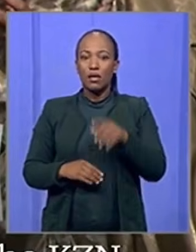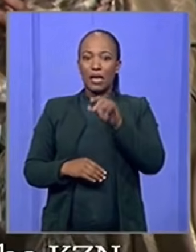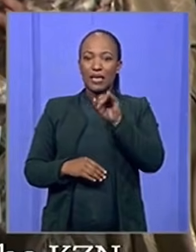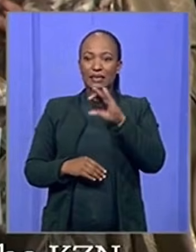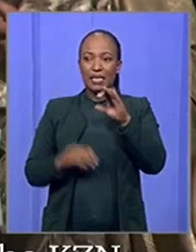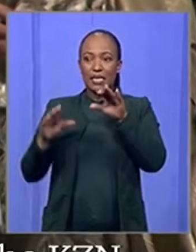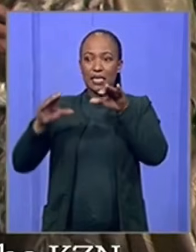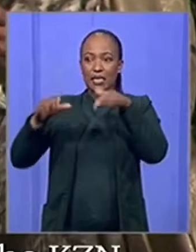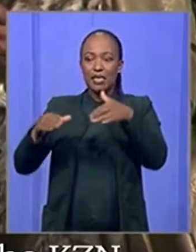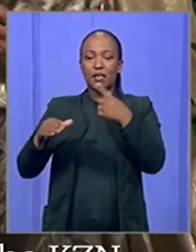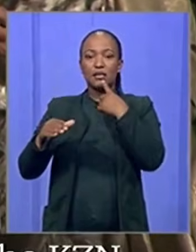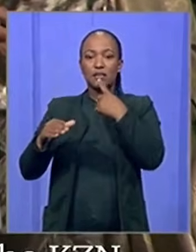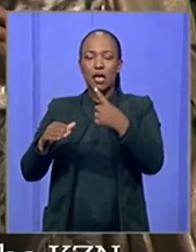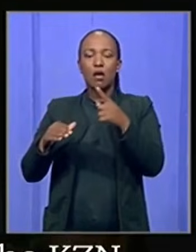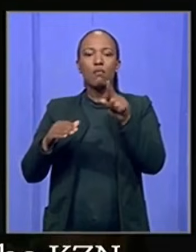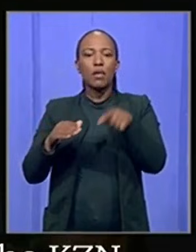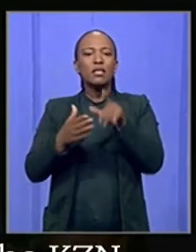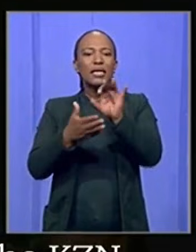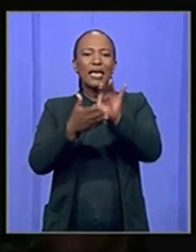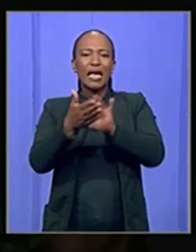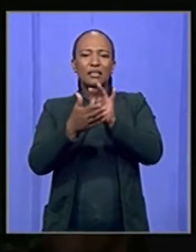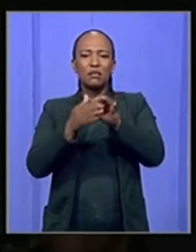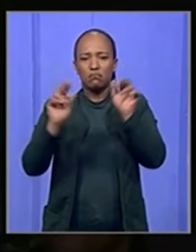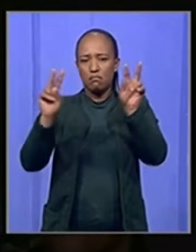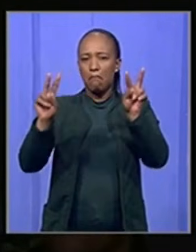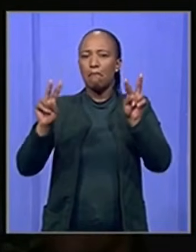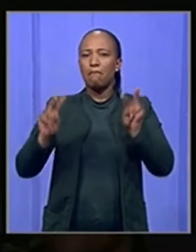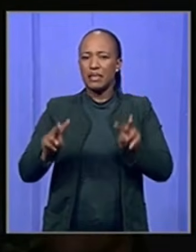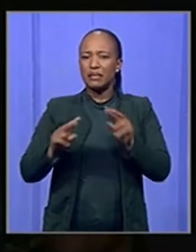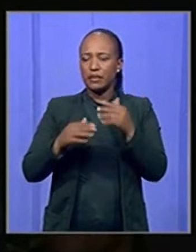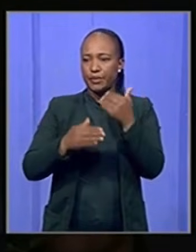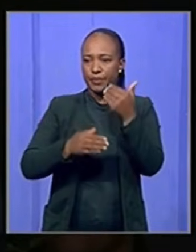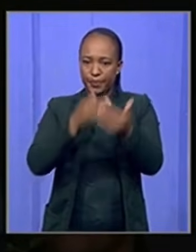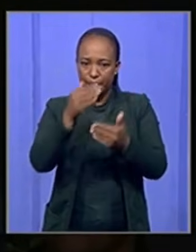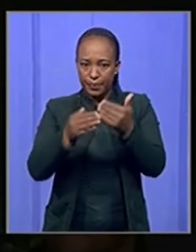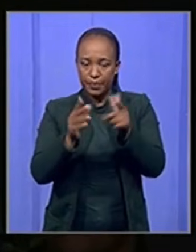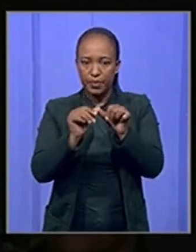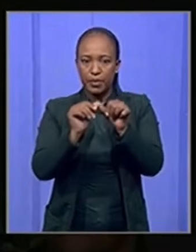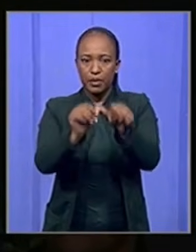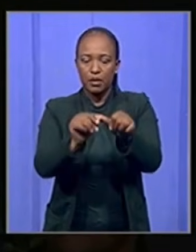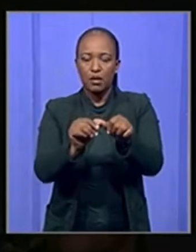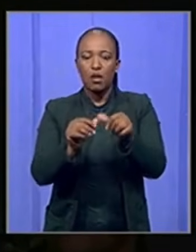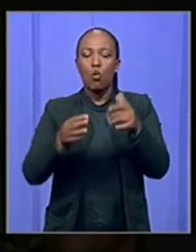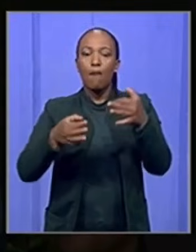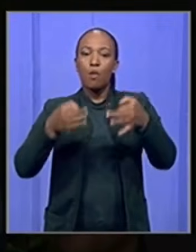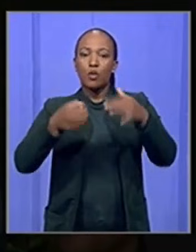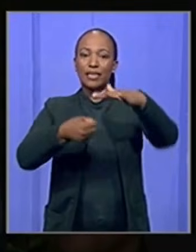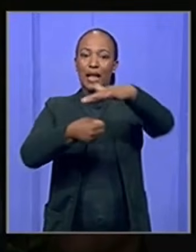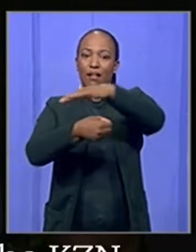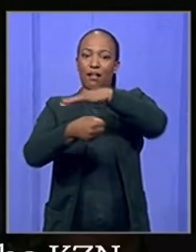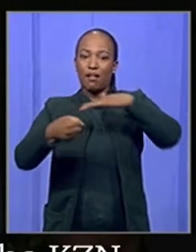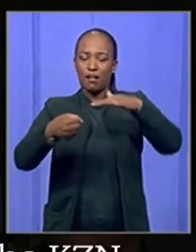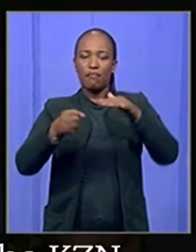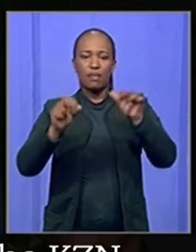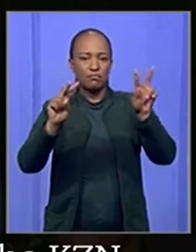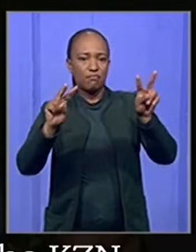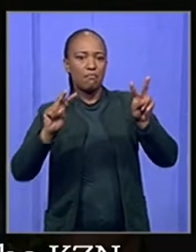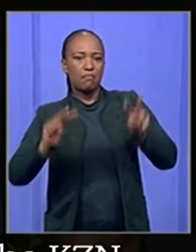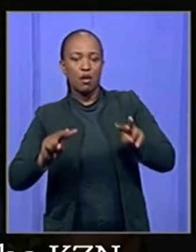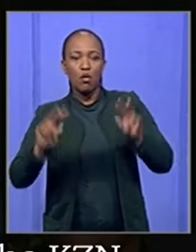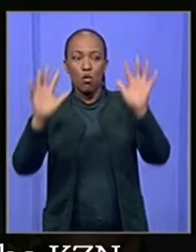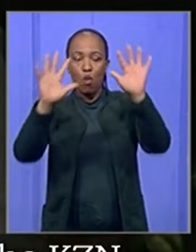tsena tse tlang hore ne kgotso. We undertake to promote political tolerance. We say this because we know that the whole world will be